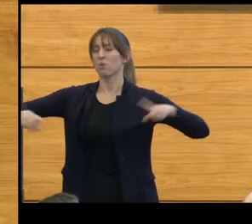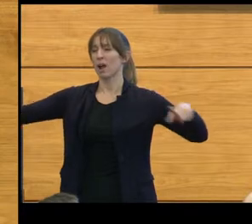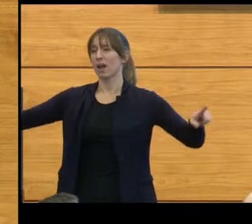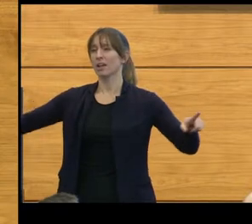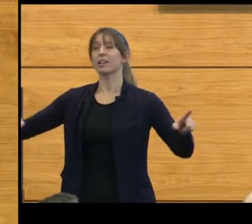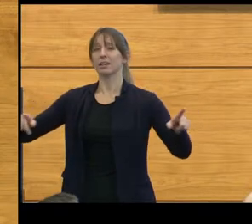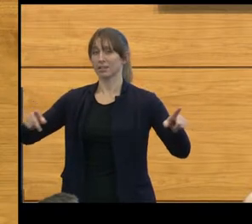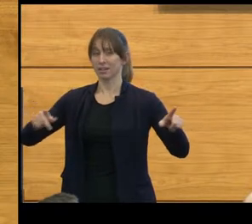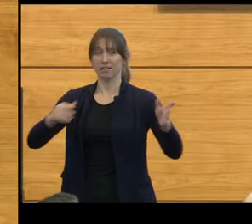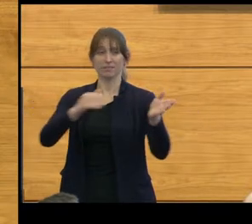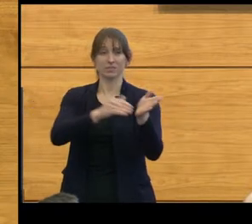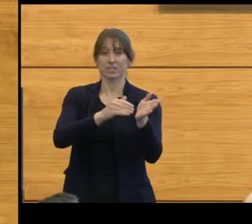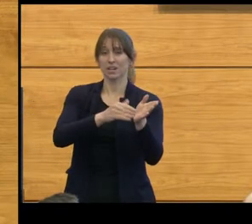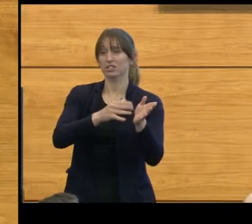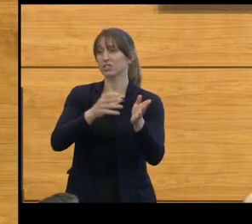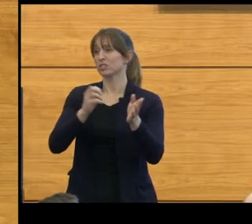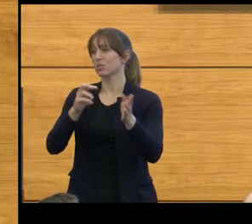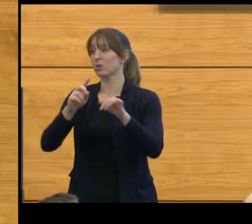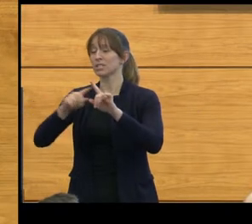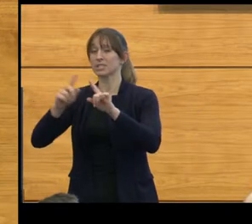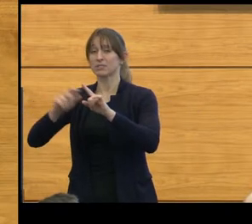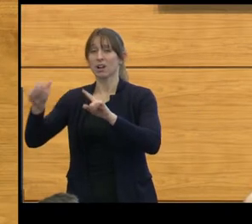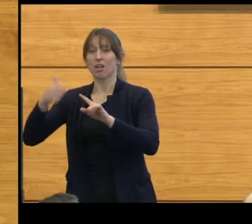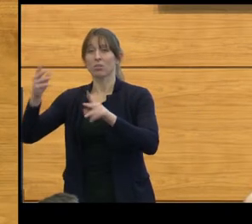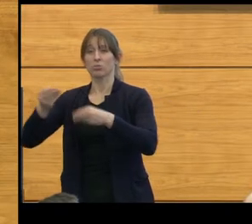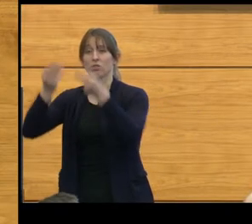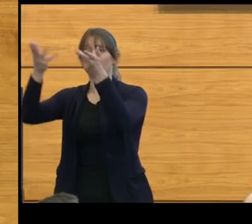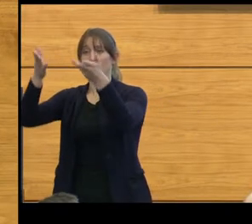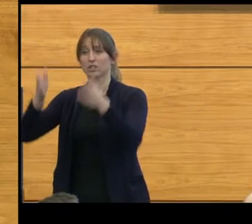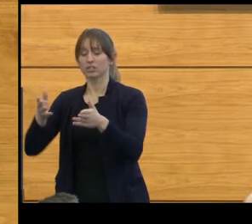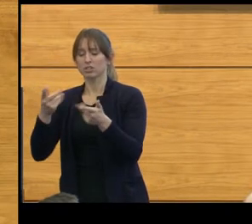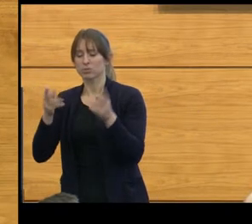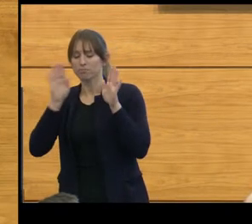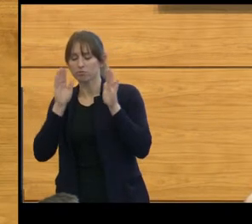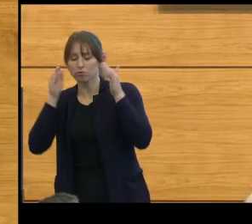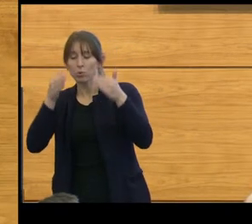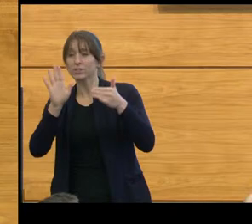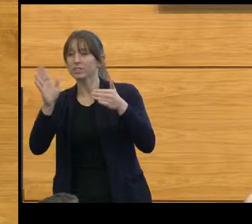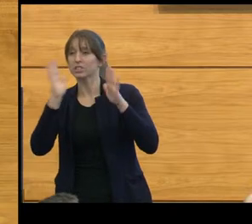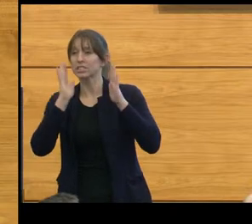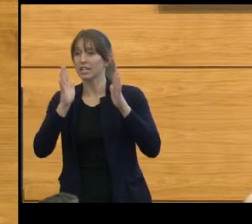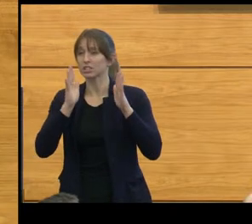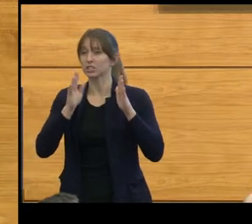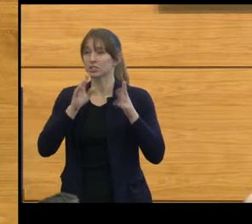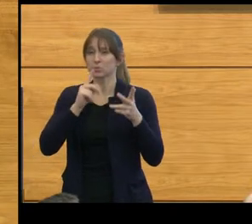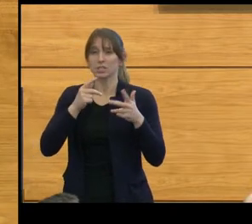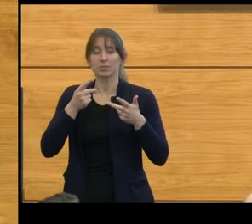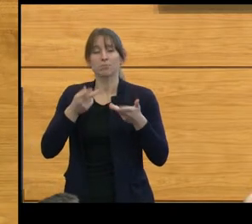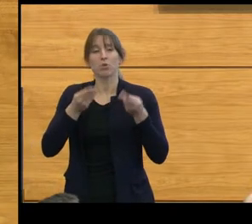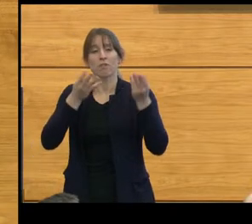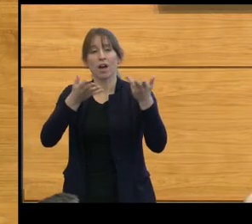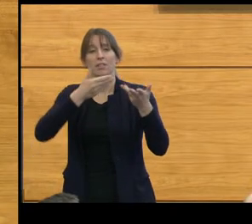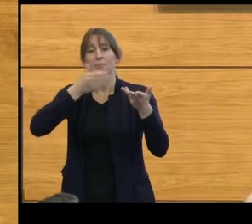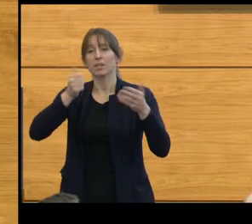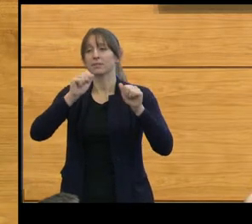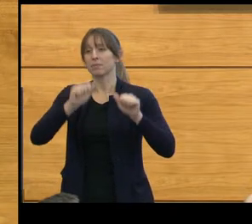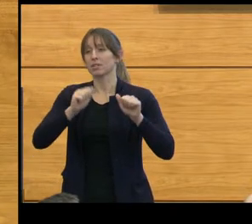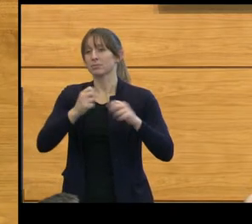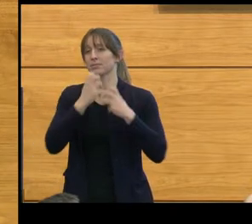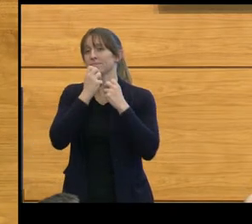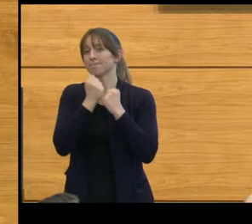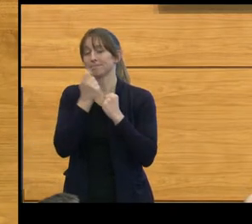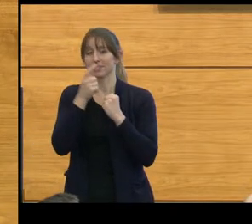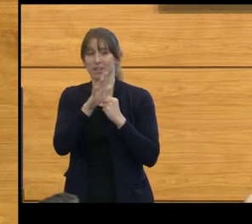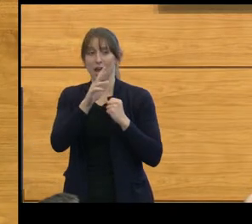all of whom focus their attention on trying to give the best possible care to that patient and that family. But